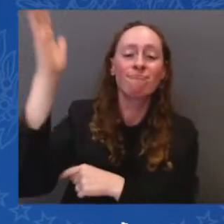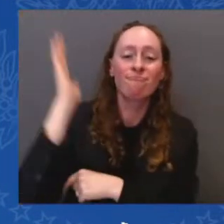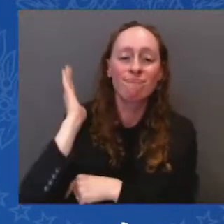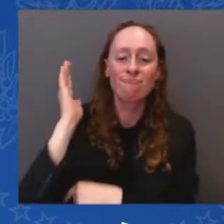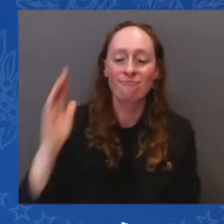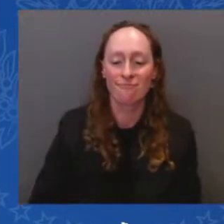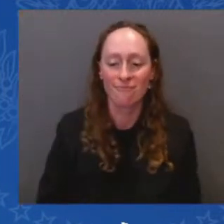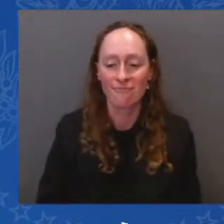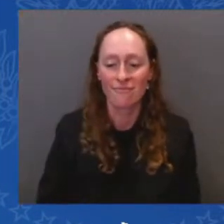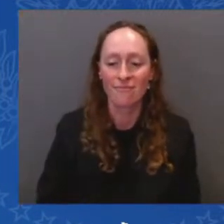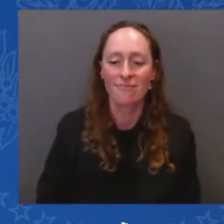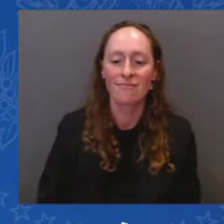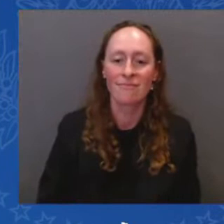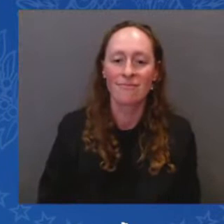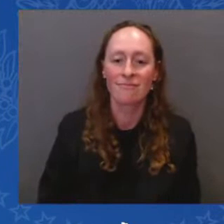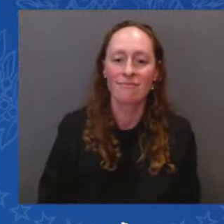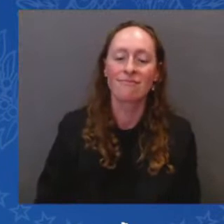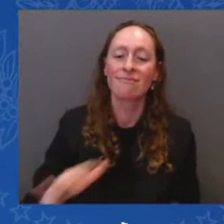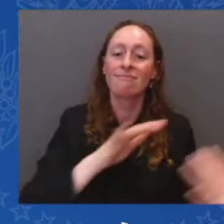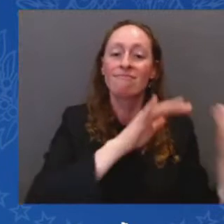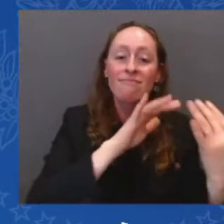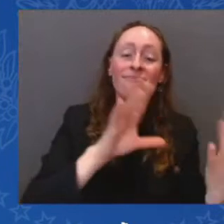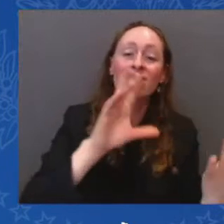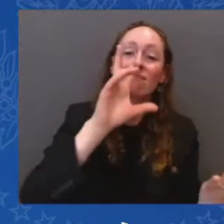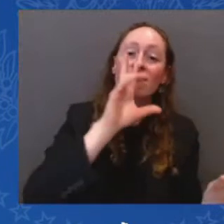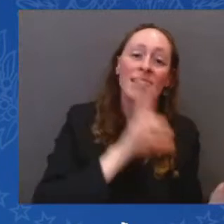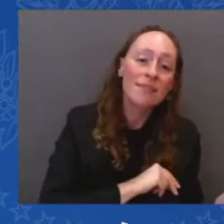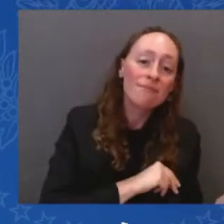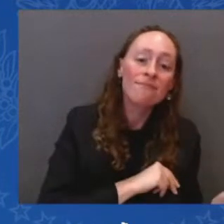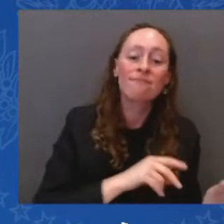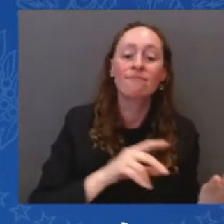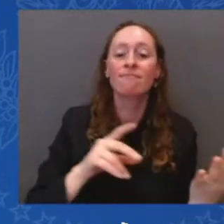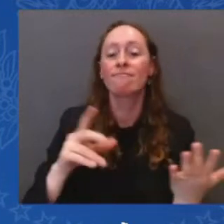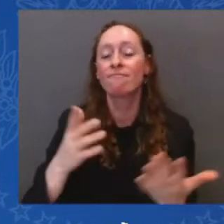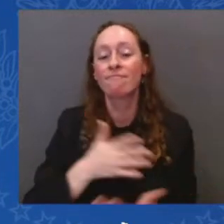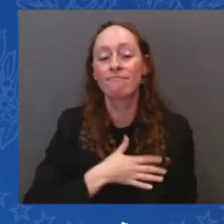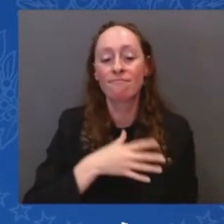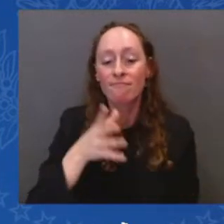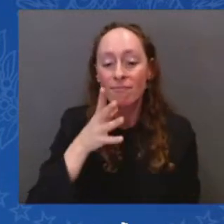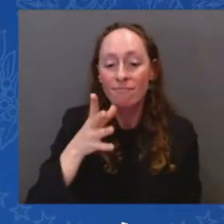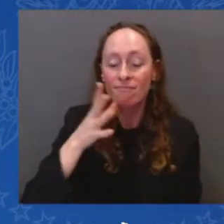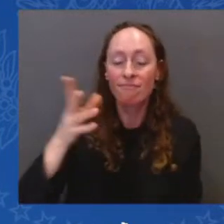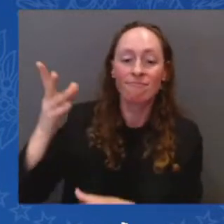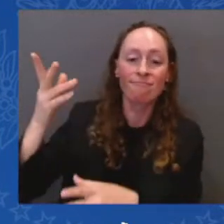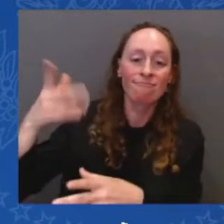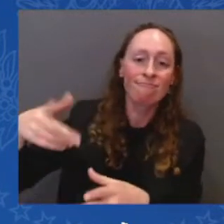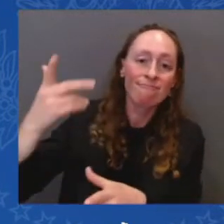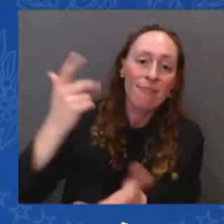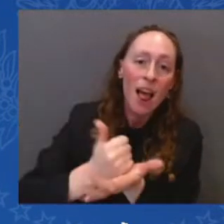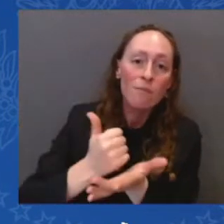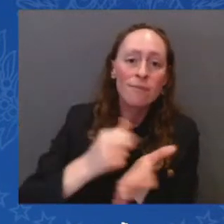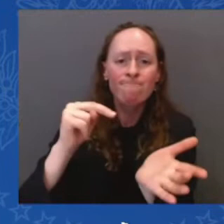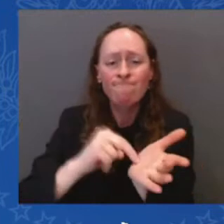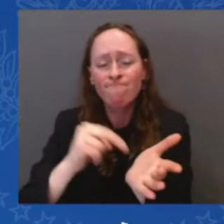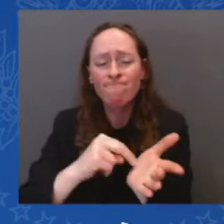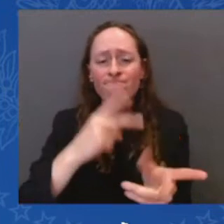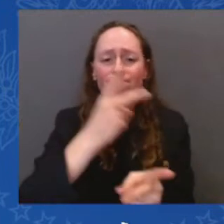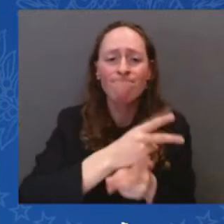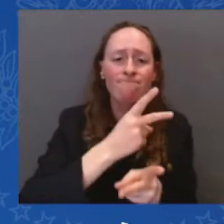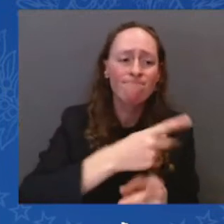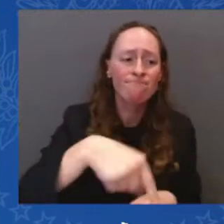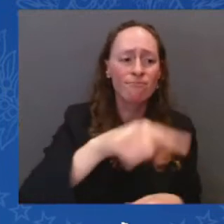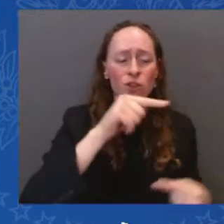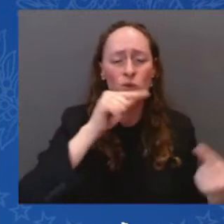Vietnam. That is why my mother treated those returning from the Pacific. And that is why my father hit the beach at Iwo